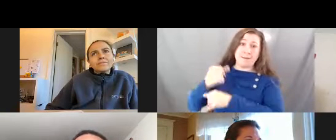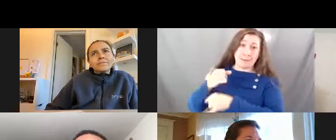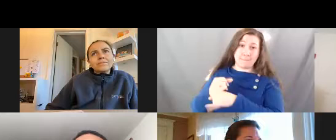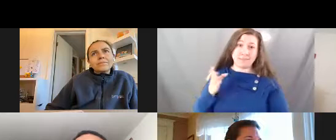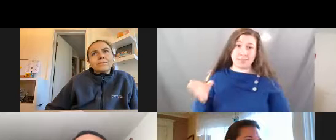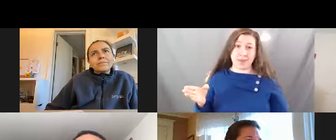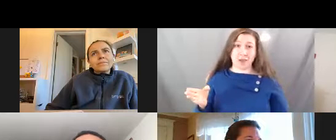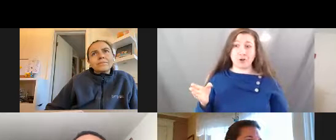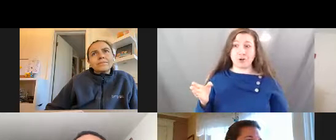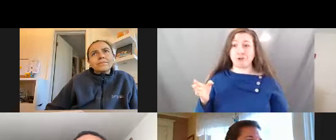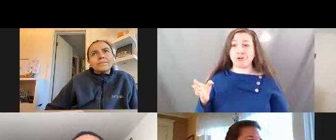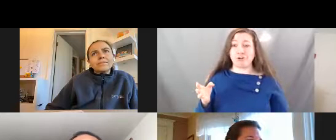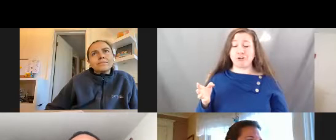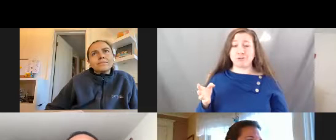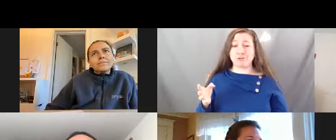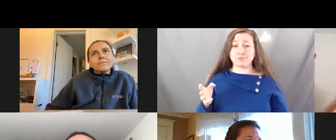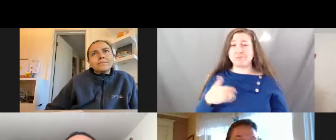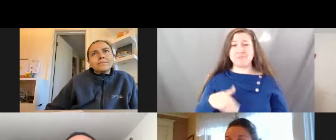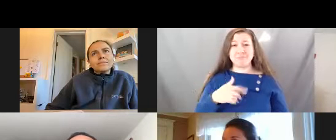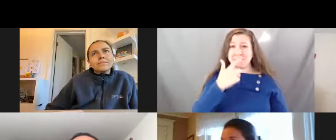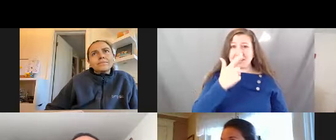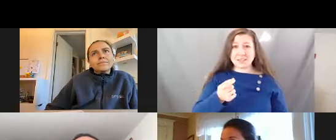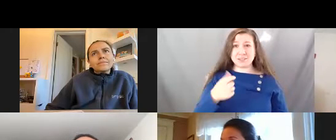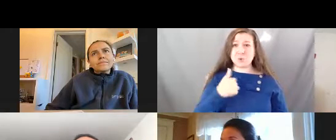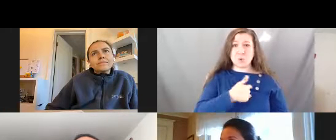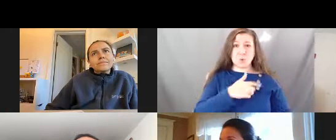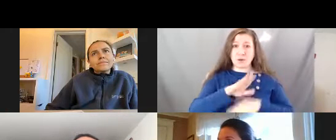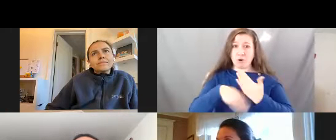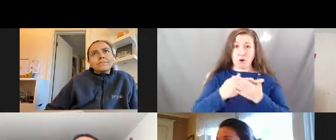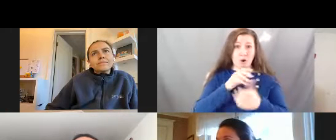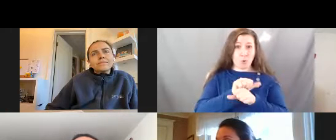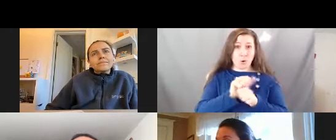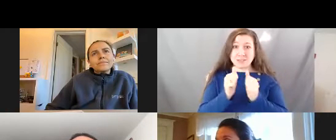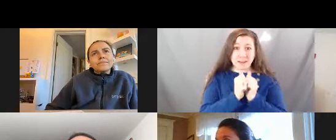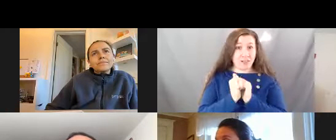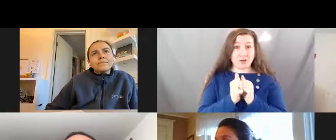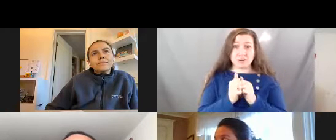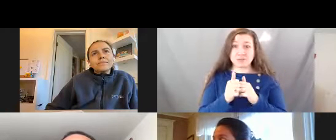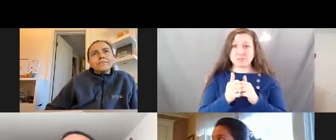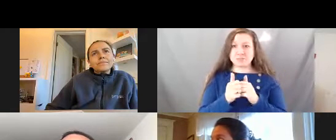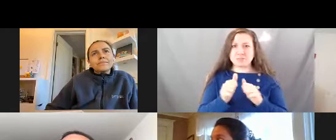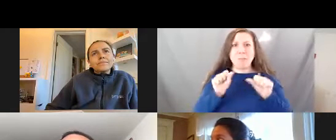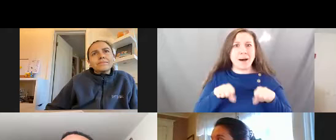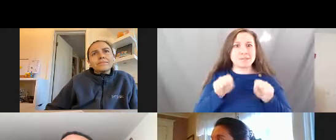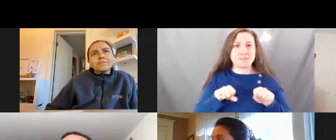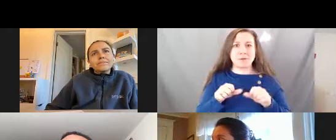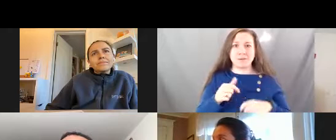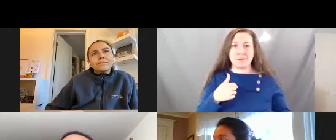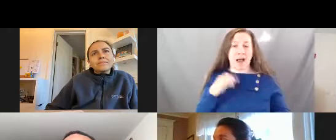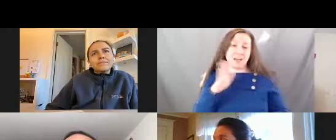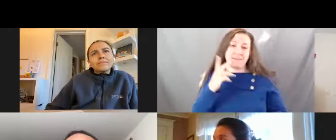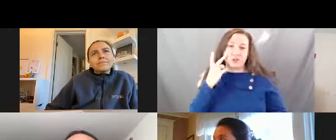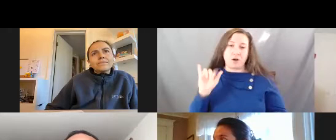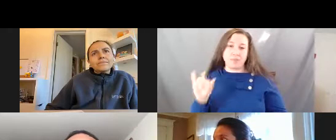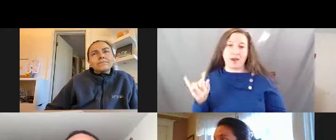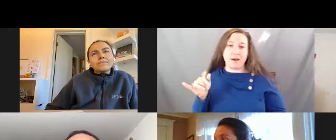Because it's so interesting to see how we're all just working together, and it's so possible. And I never saw it in that way.